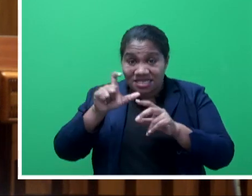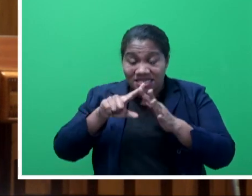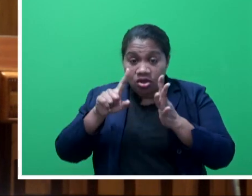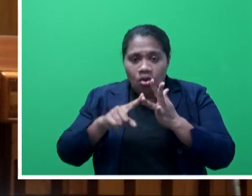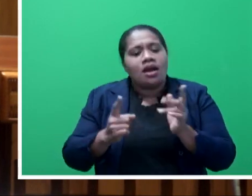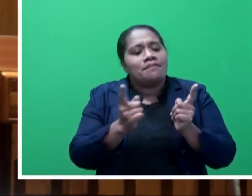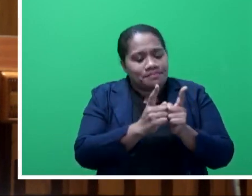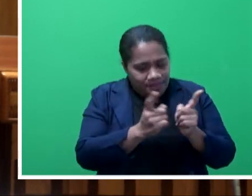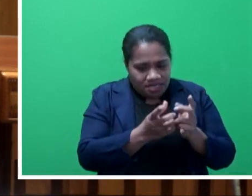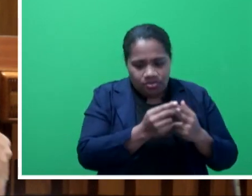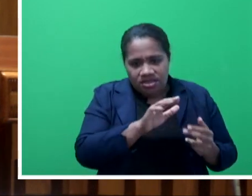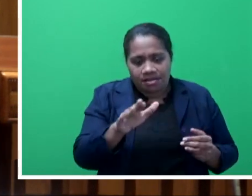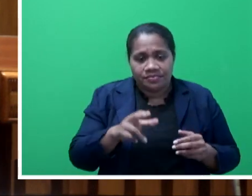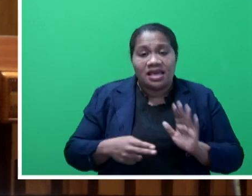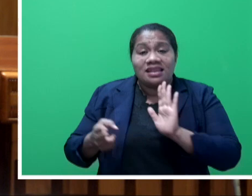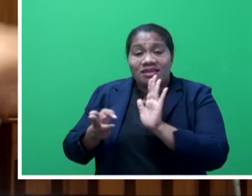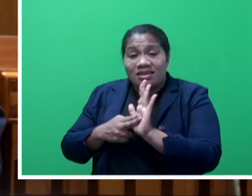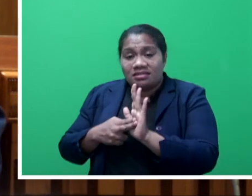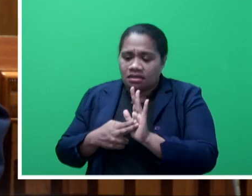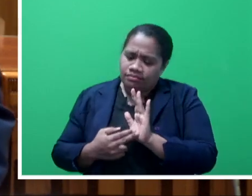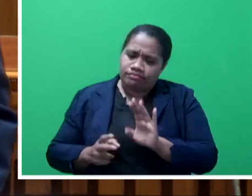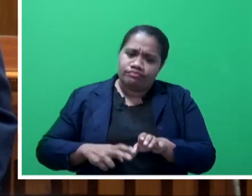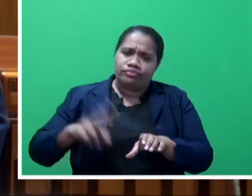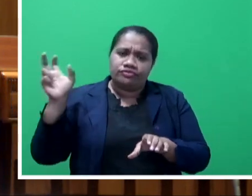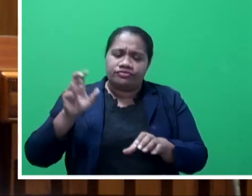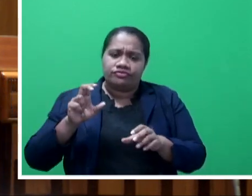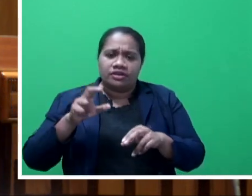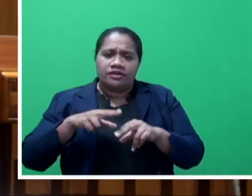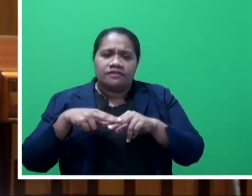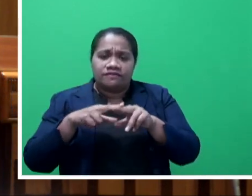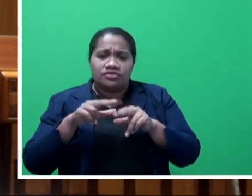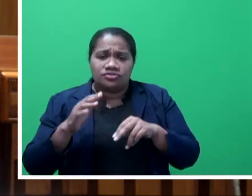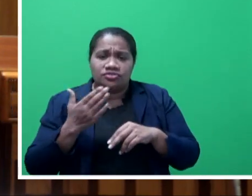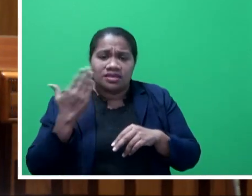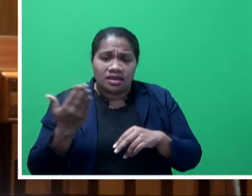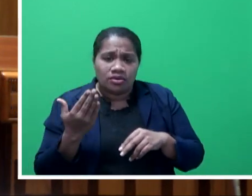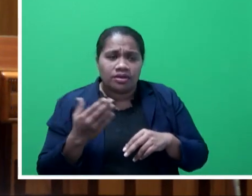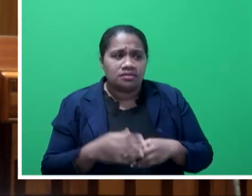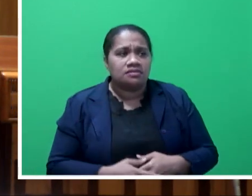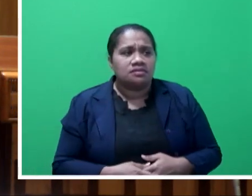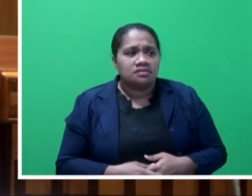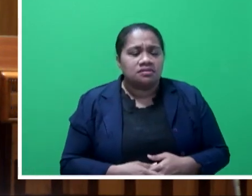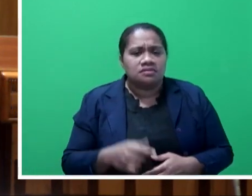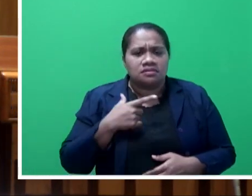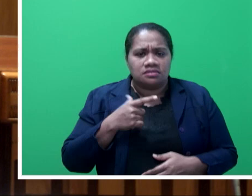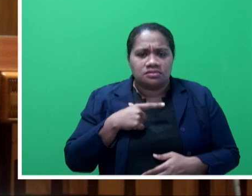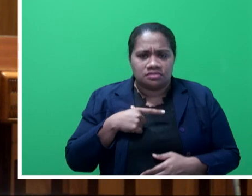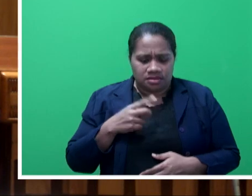Narendra left Fiji Airways because he was bypassed the CEO. That's why he went to Qantas. Qantas realized how good it was and they snapped him